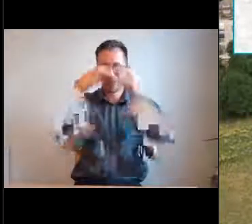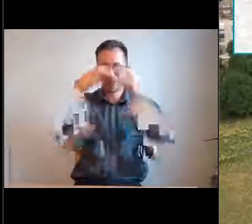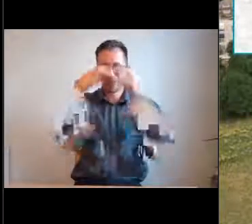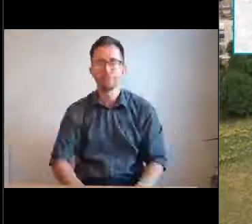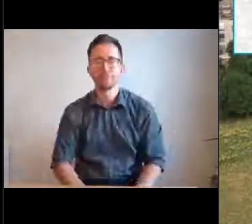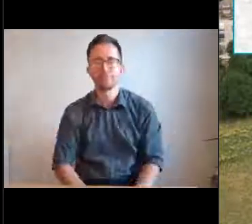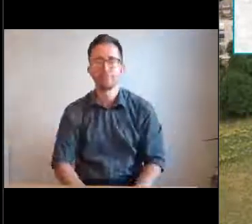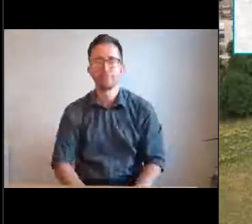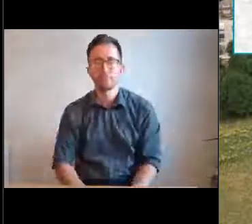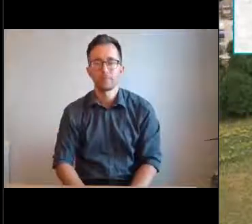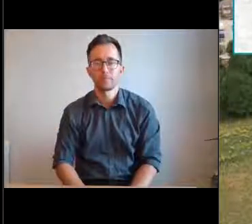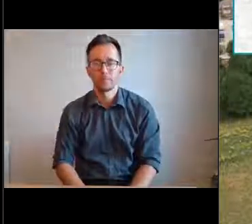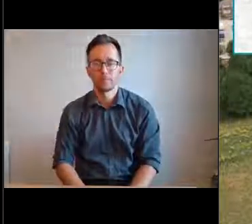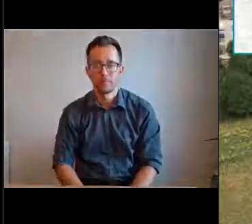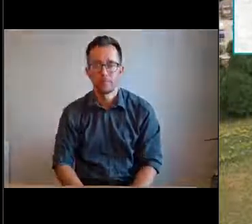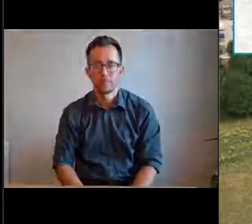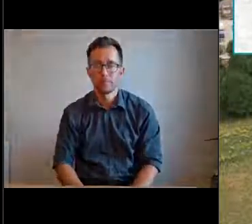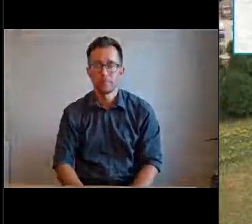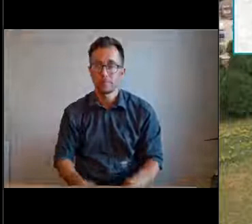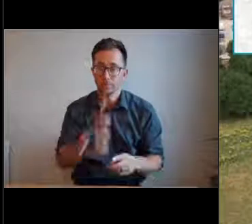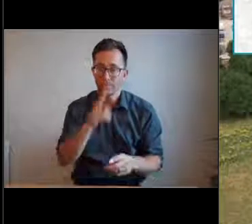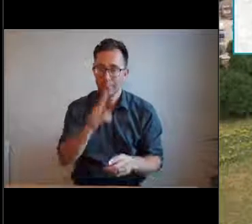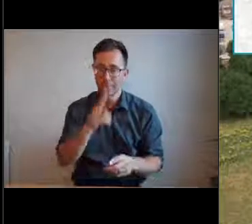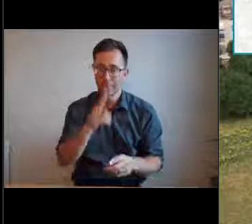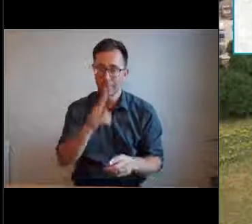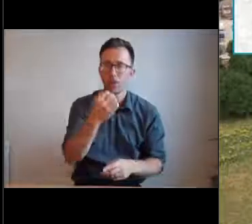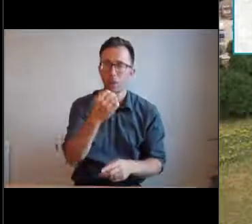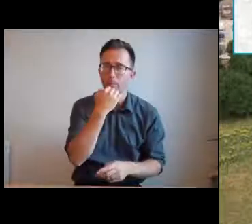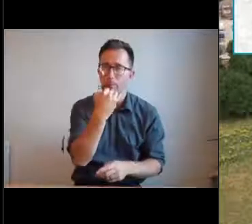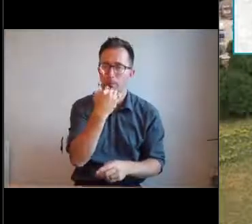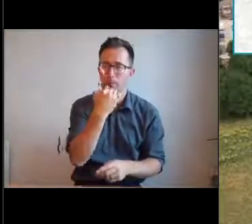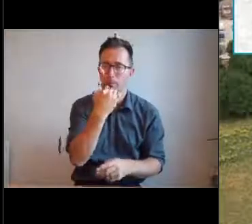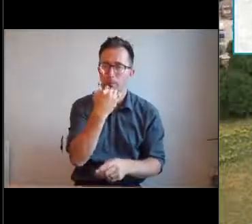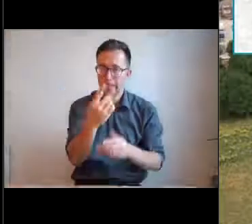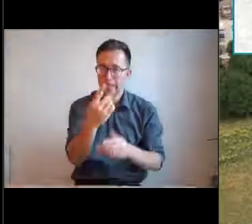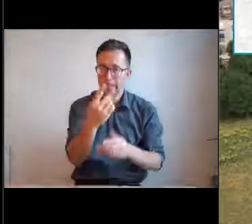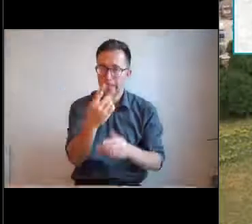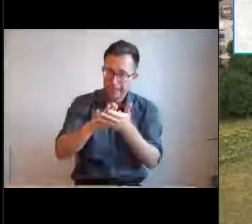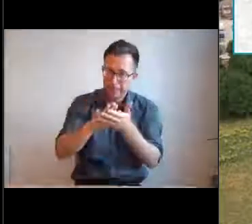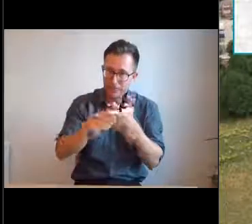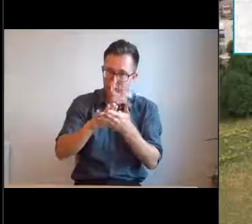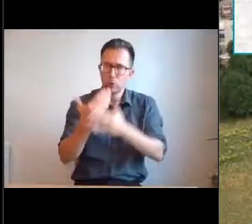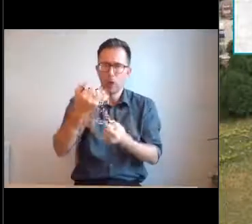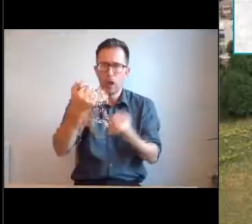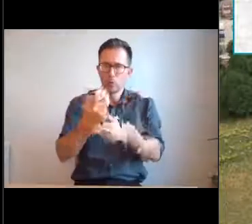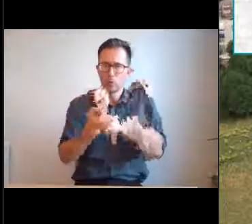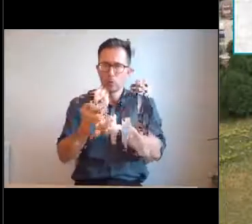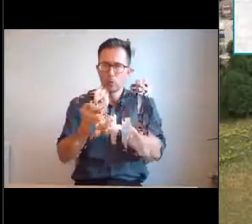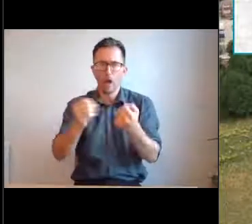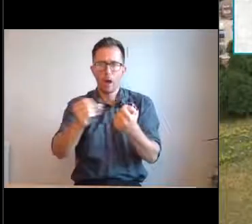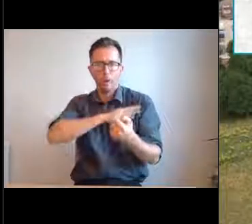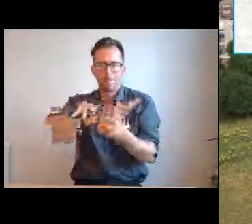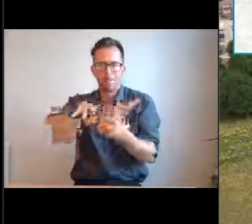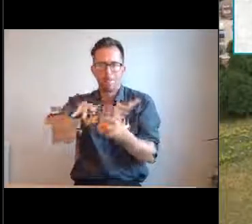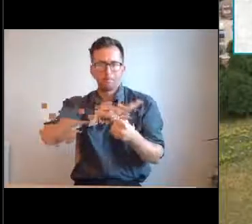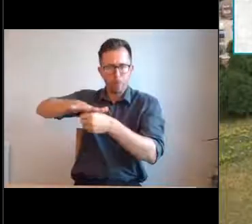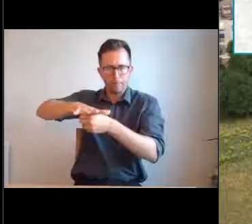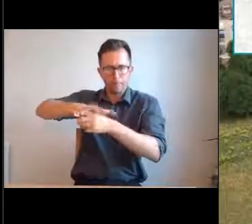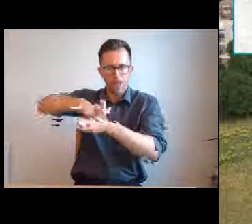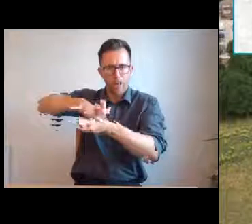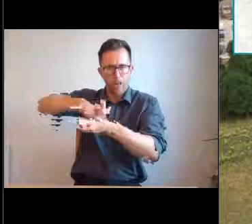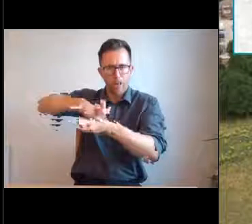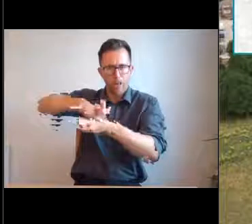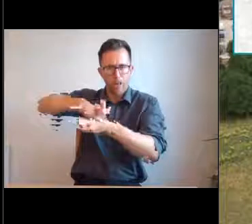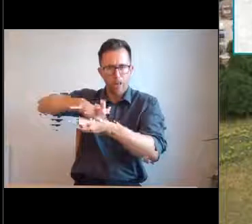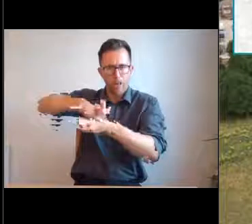As shown as point 1 on this image, we've added a new parking area near Thong Lane Green Bridge. This